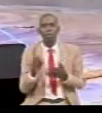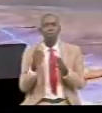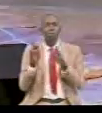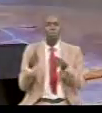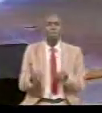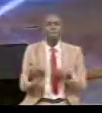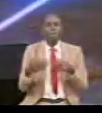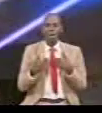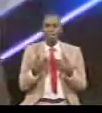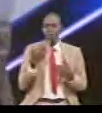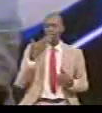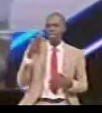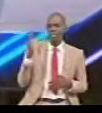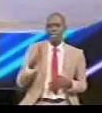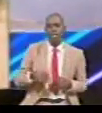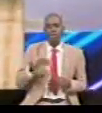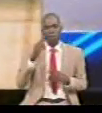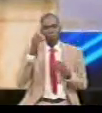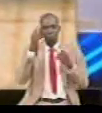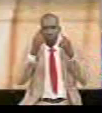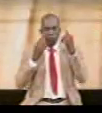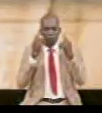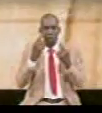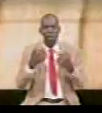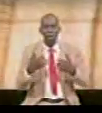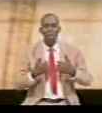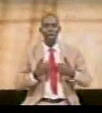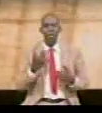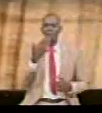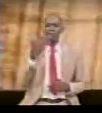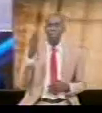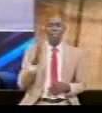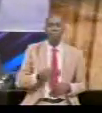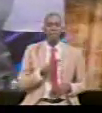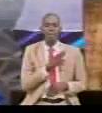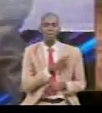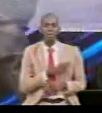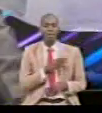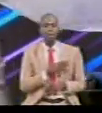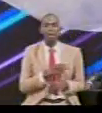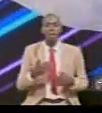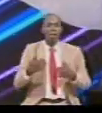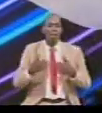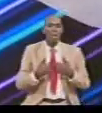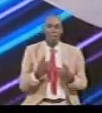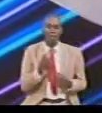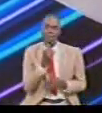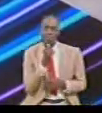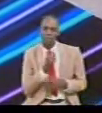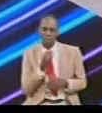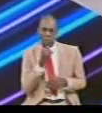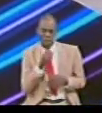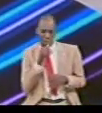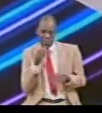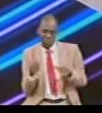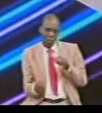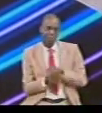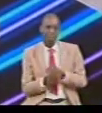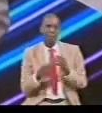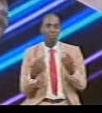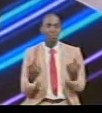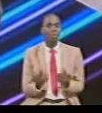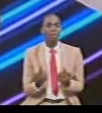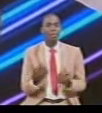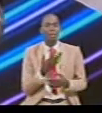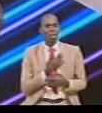evil thoughts. He has evil character. He has secret covered up sin. And